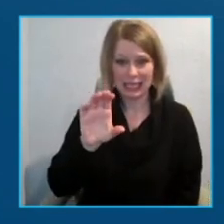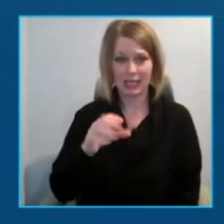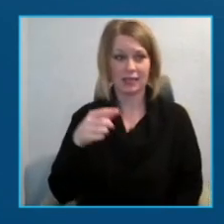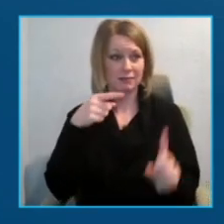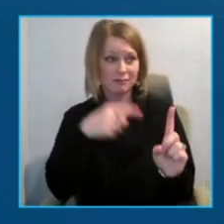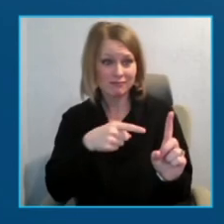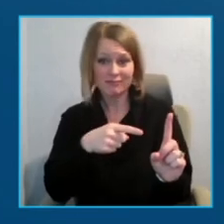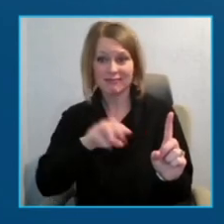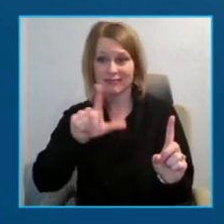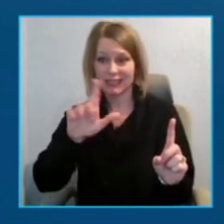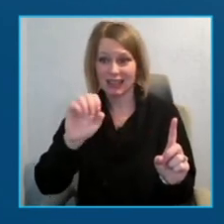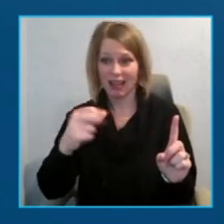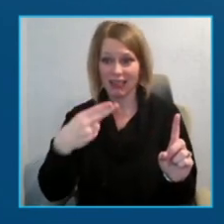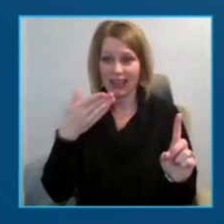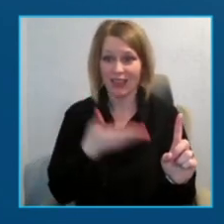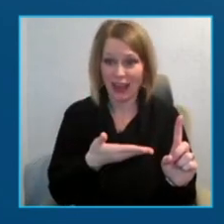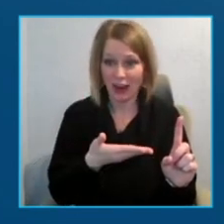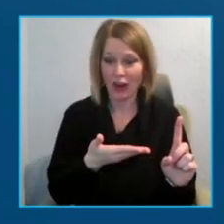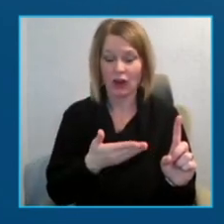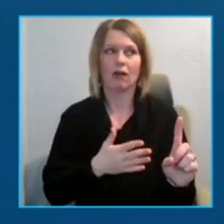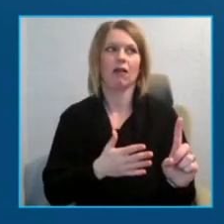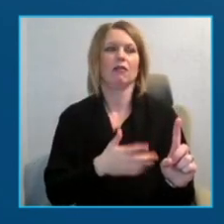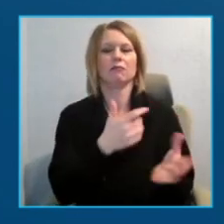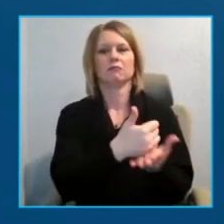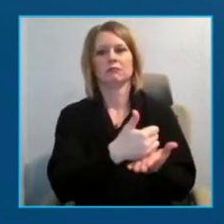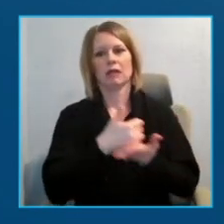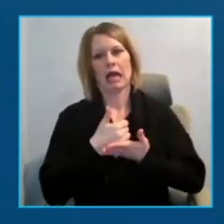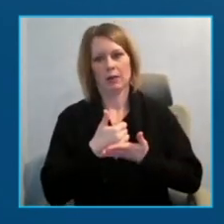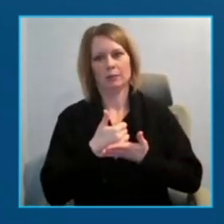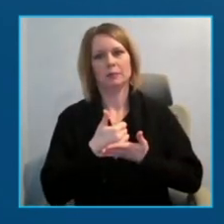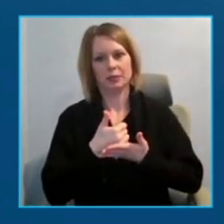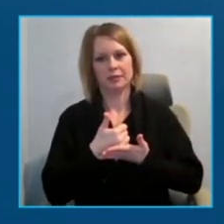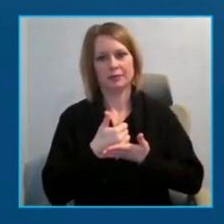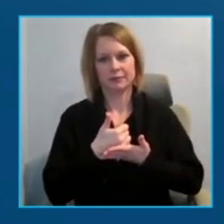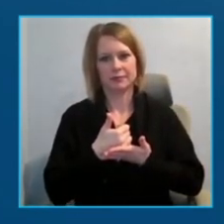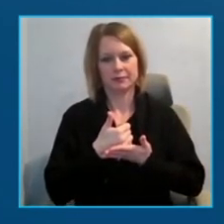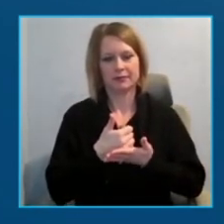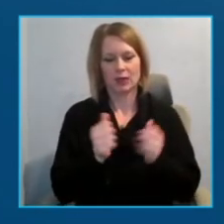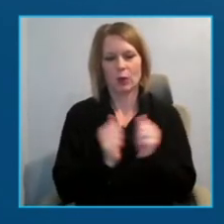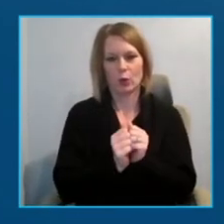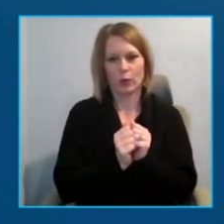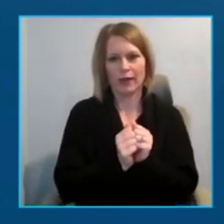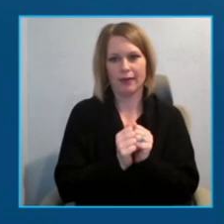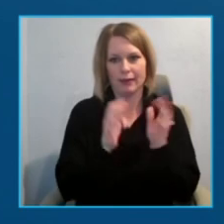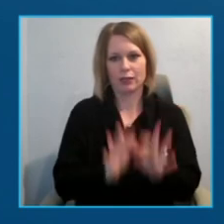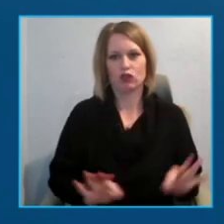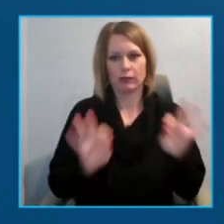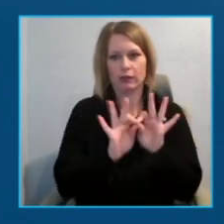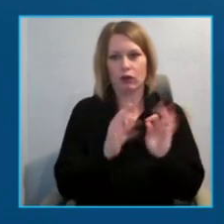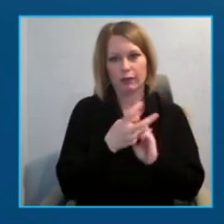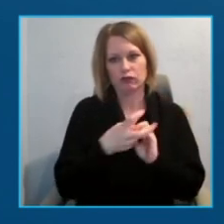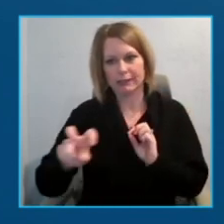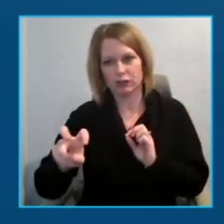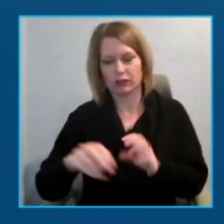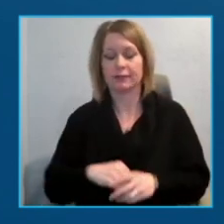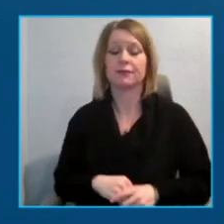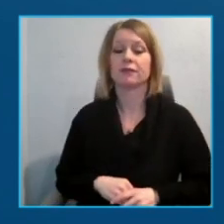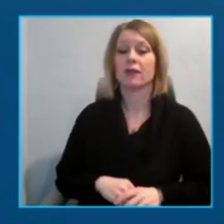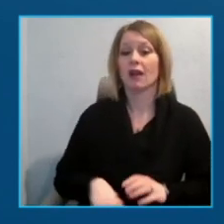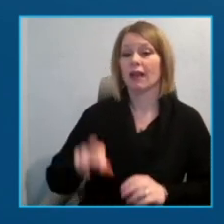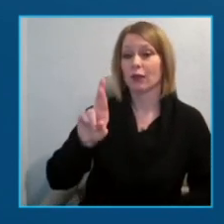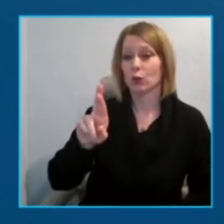helpful during that critical transition. And the Rules and Bylaws Committee played